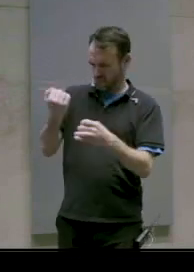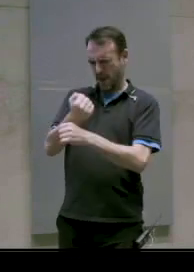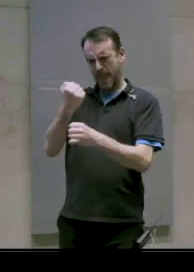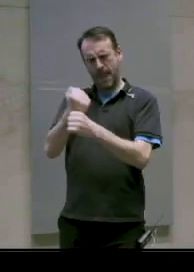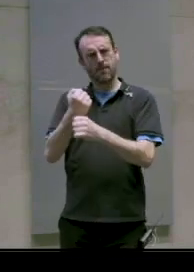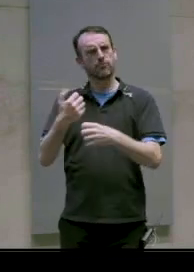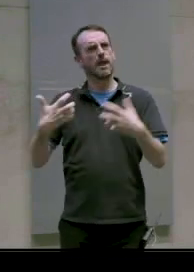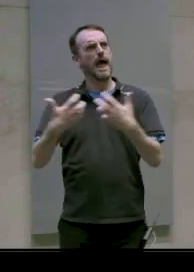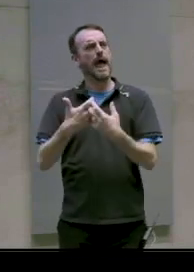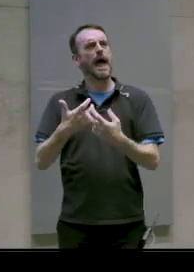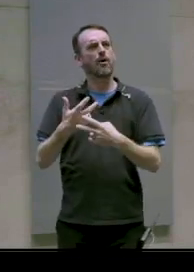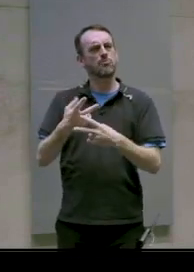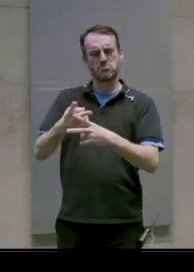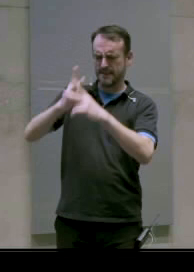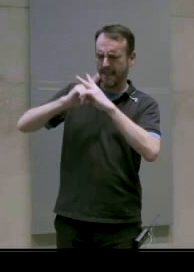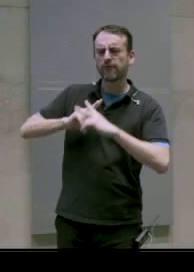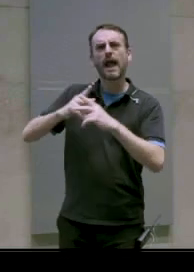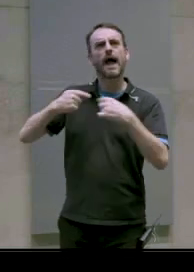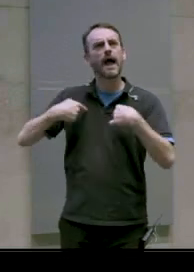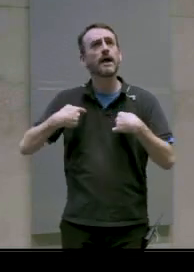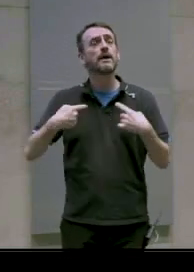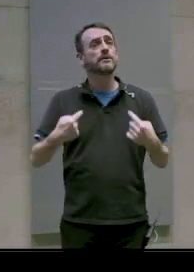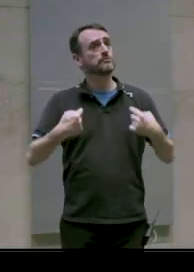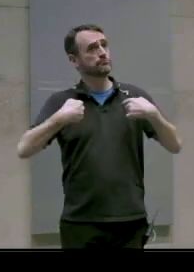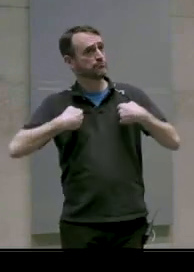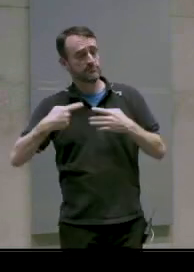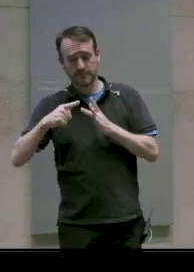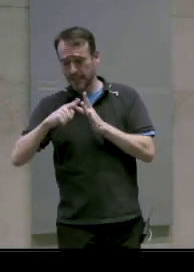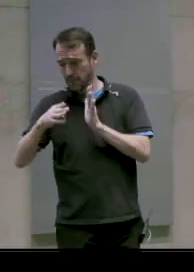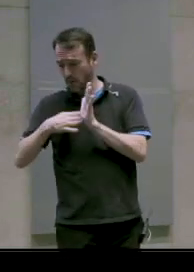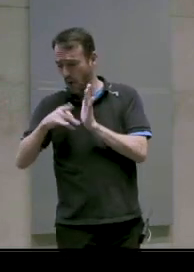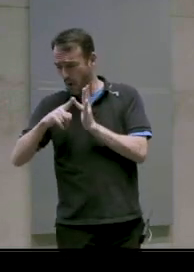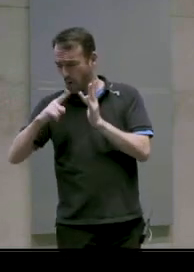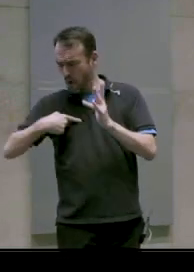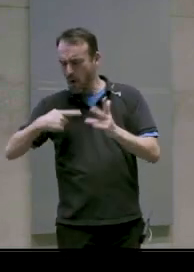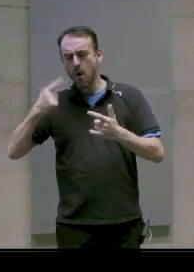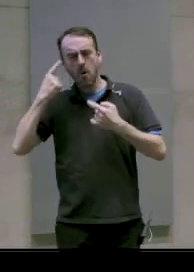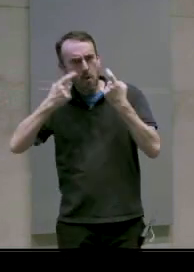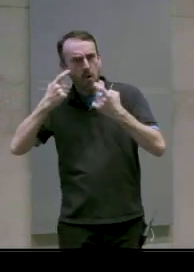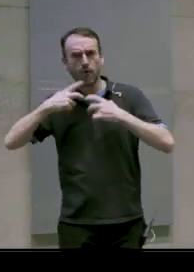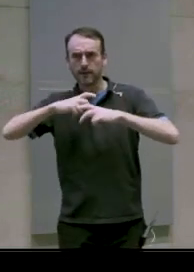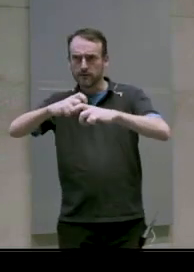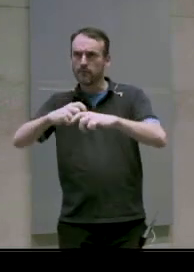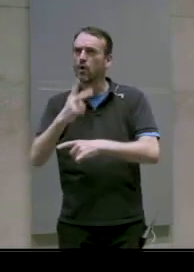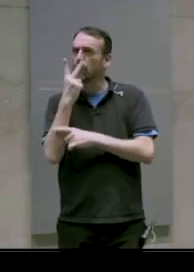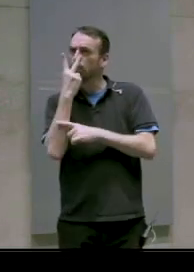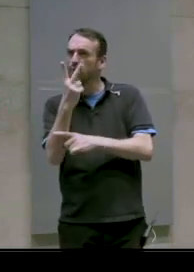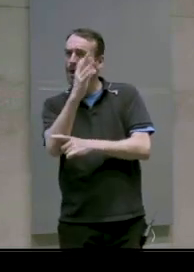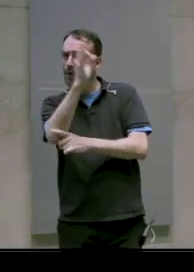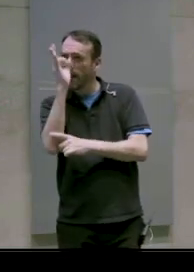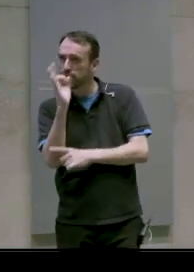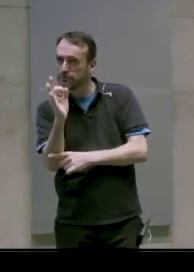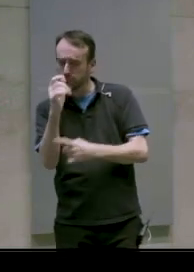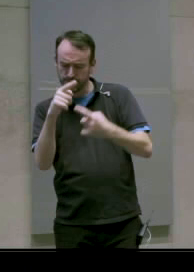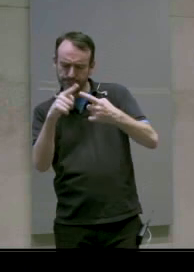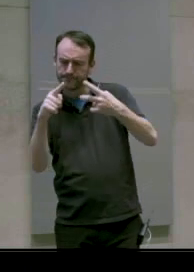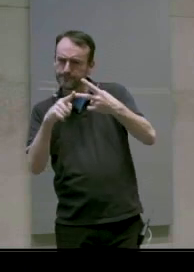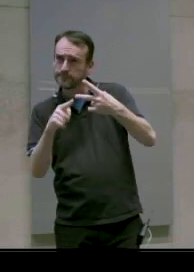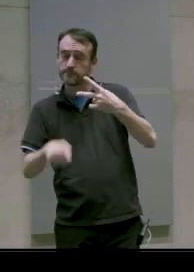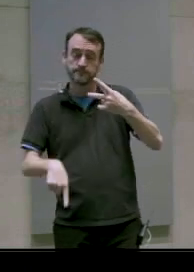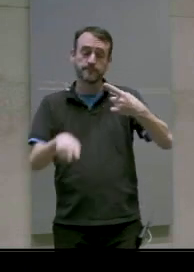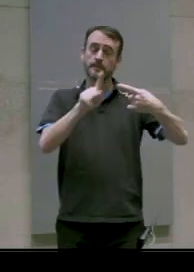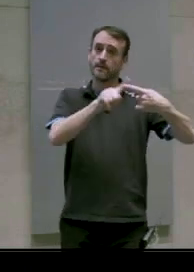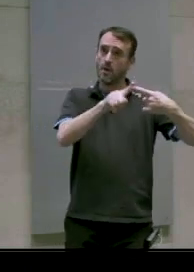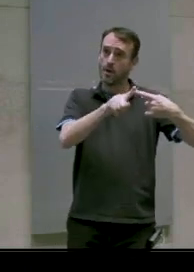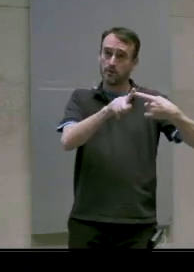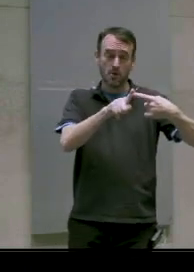Immo and I set out to research this area a little bit more, and we started out with 2 questions. First, how do people who